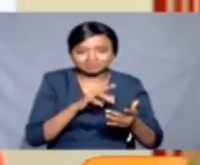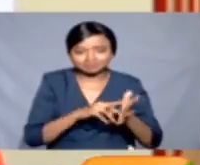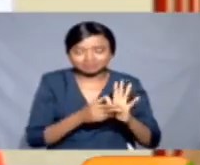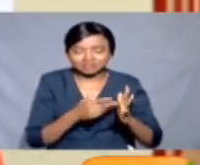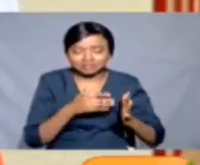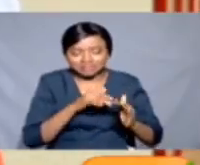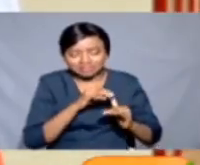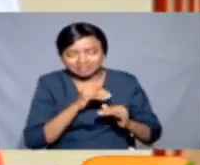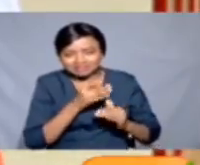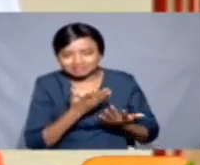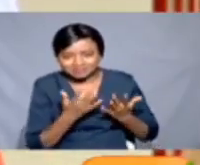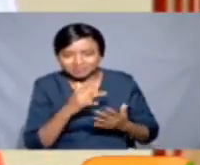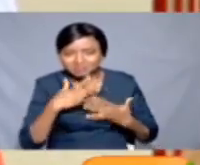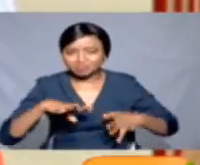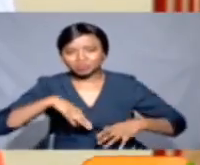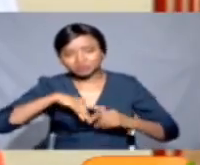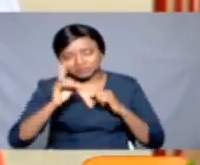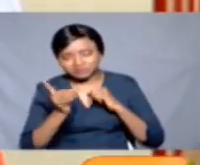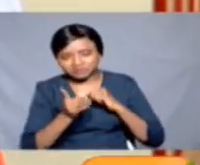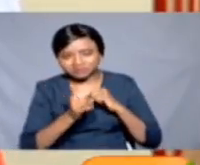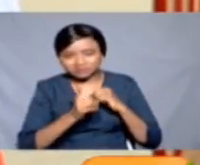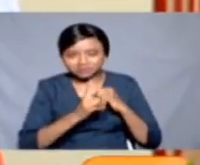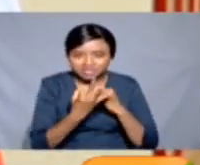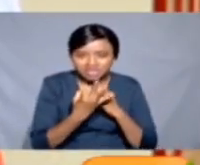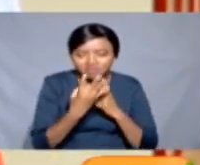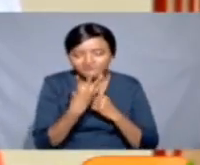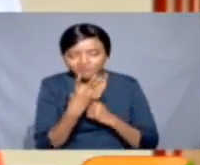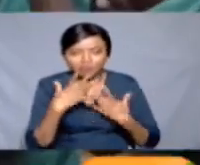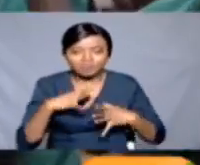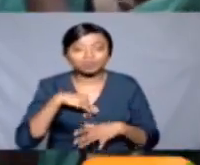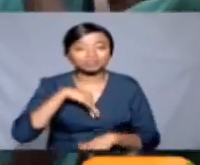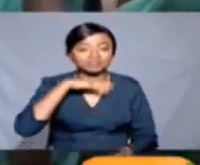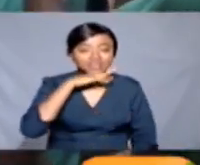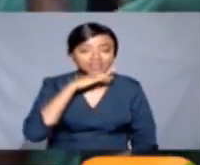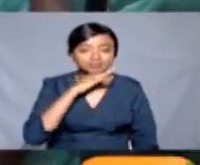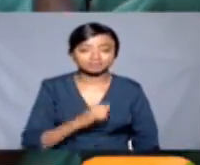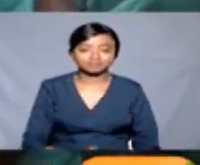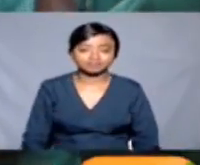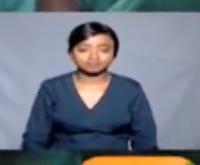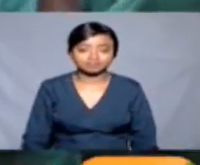lose, of six people, you may lose three or four of them.